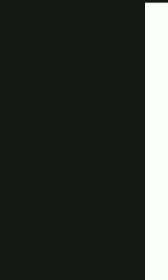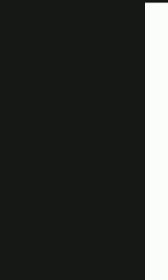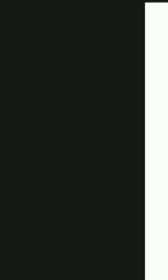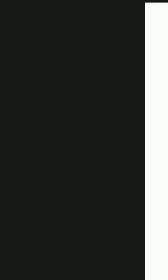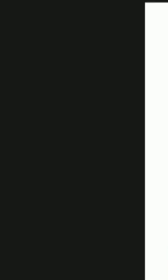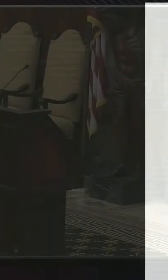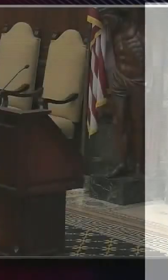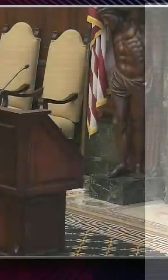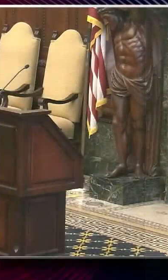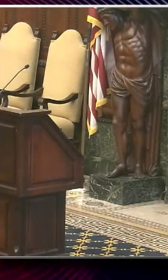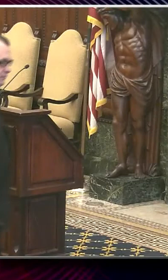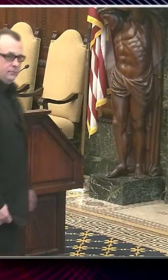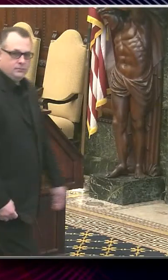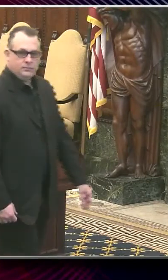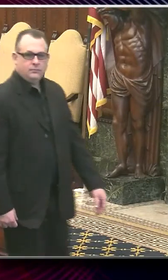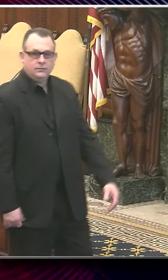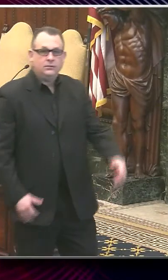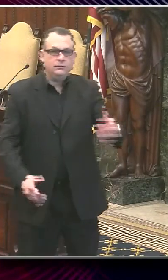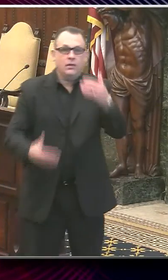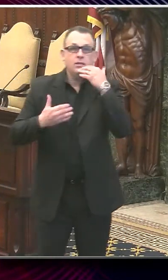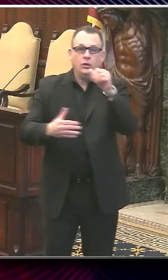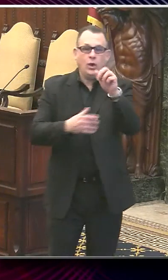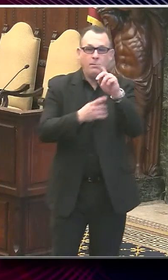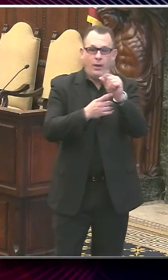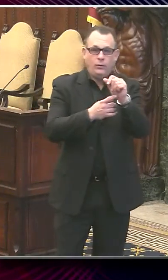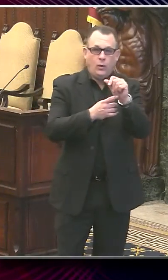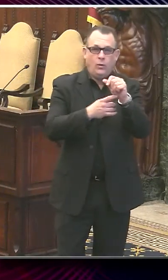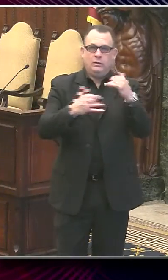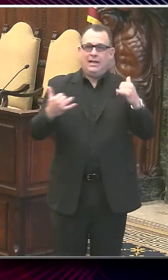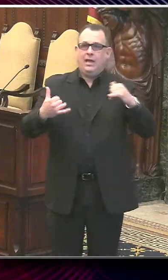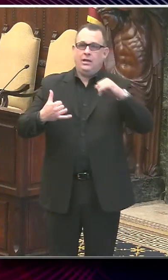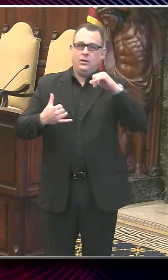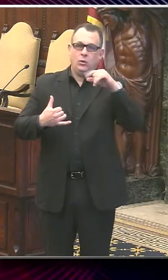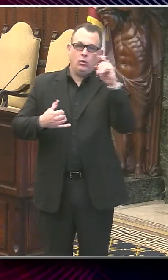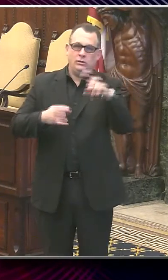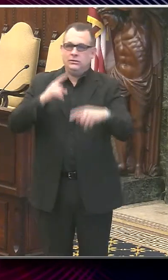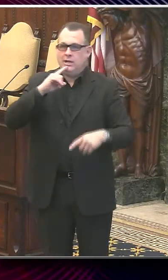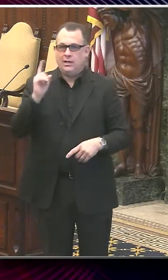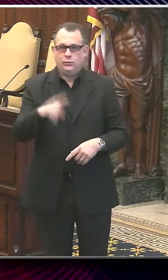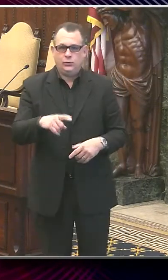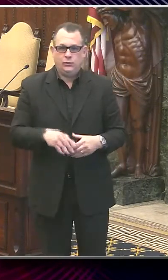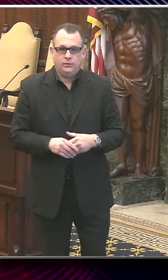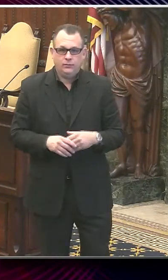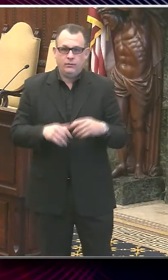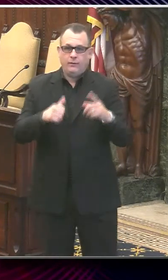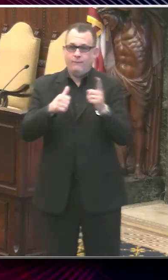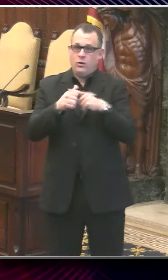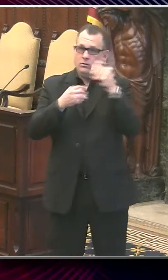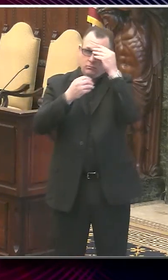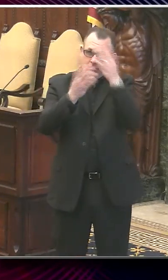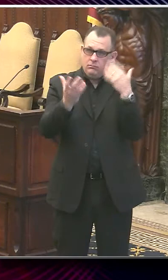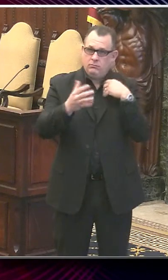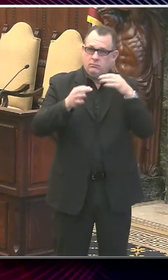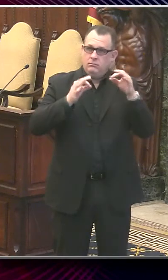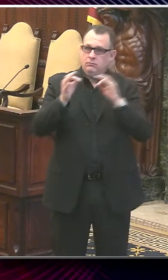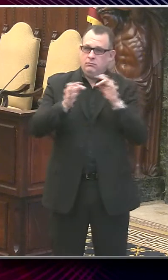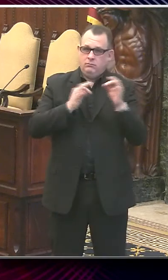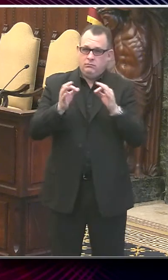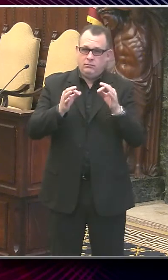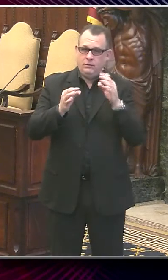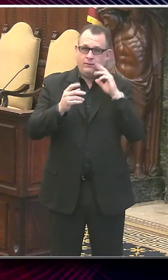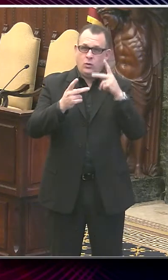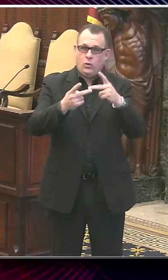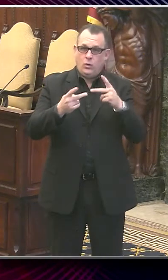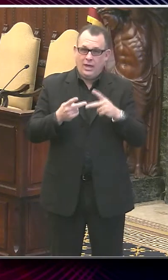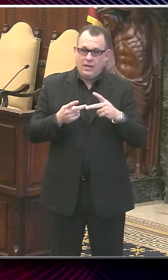Armando. And we're going to move now to Q&A from members of the press. I first wanted to clarify the location of that type